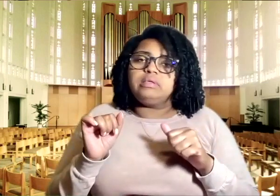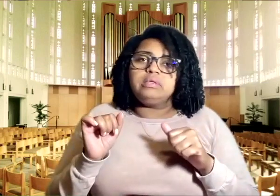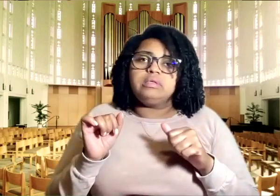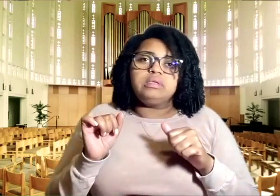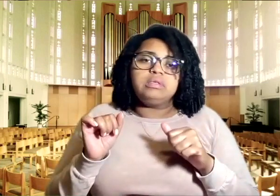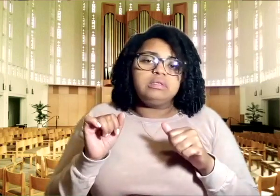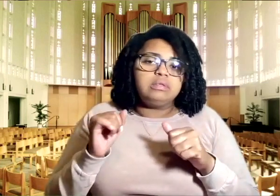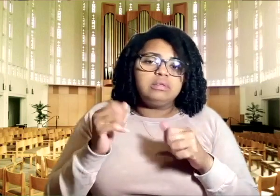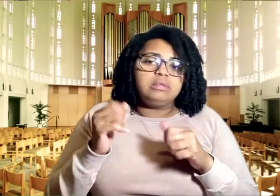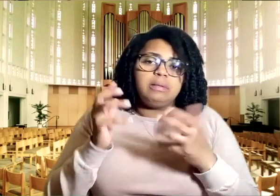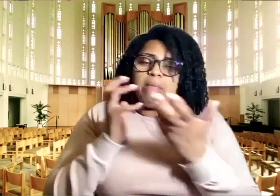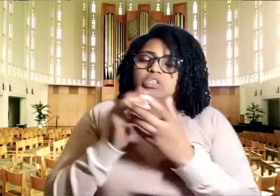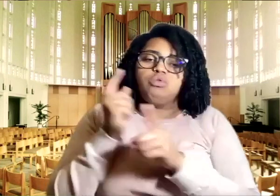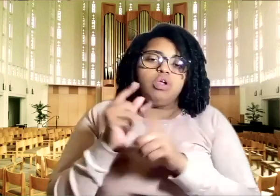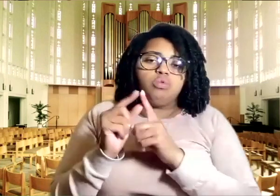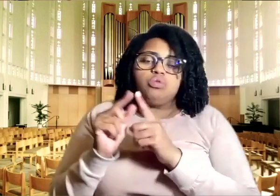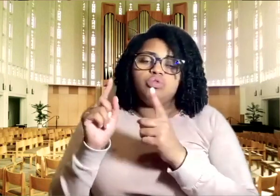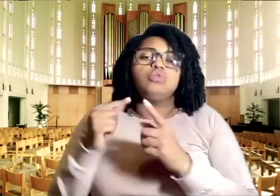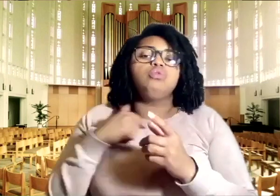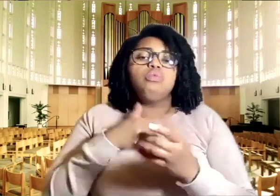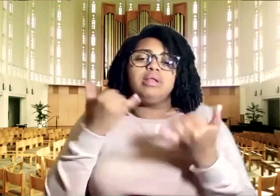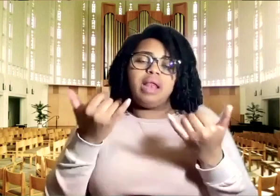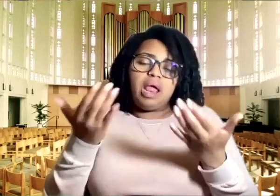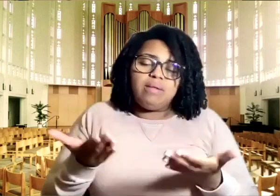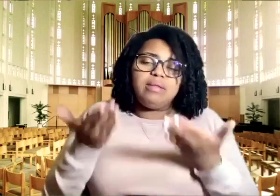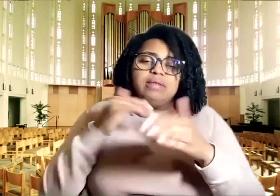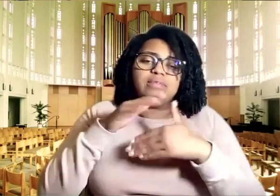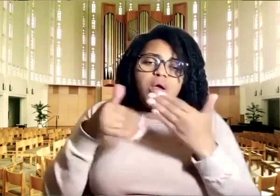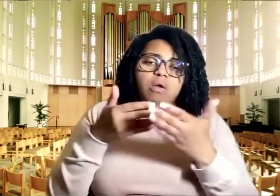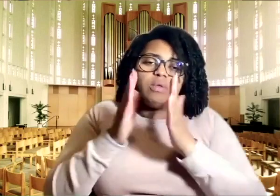We lift all of these prayers and more to you.